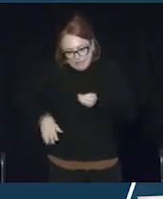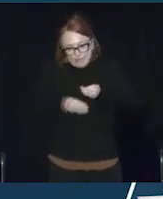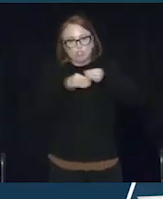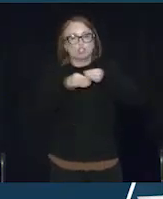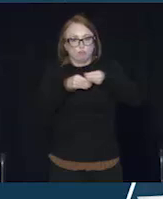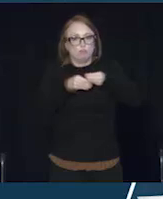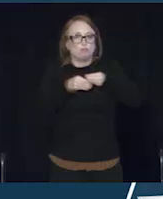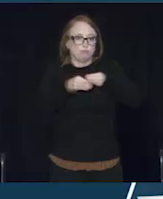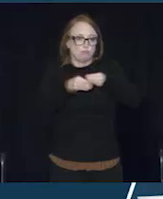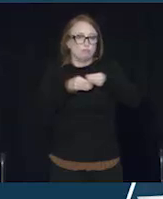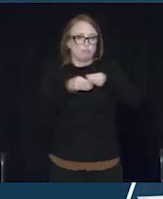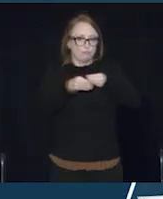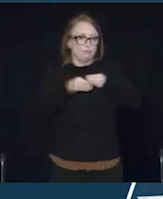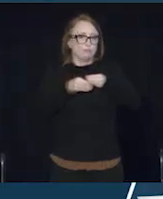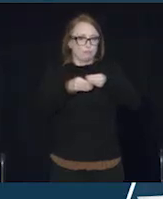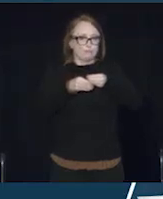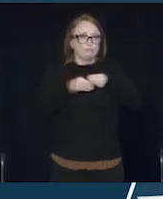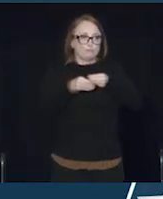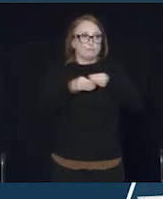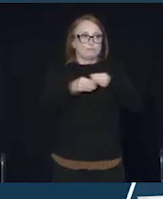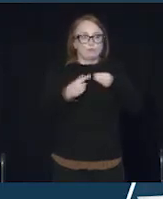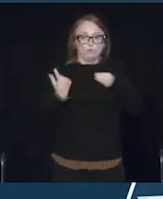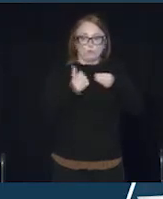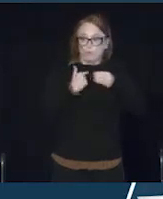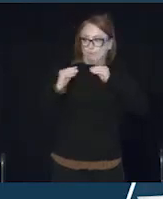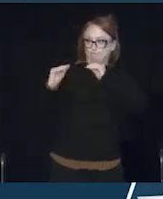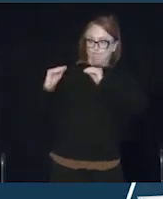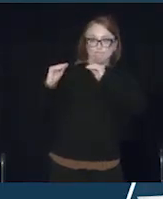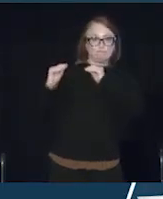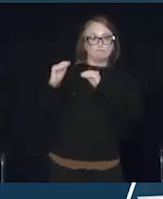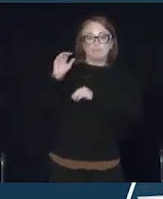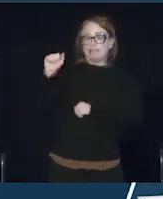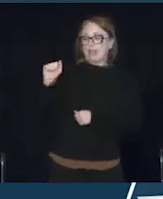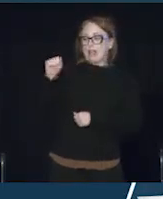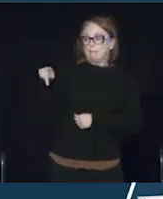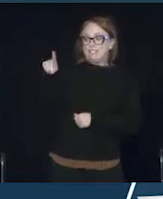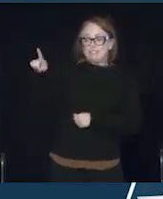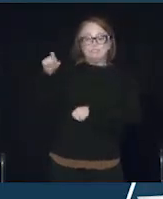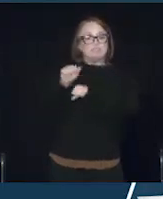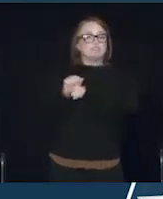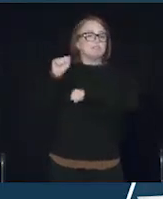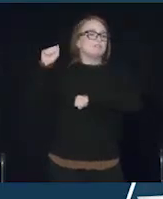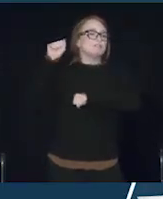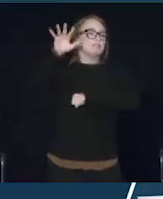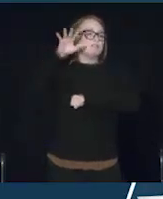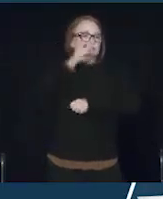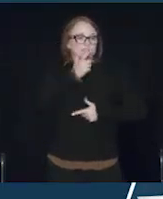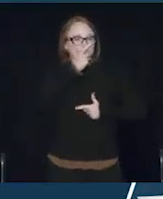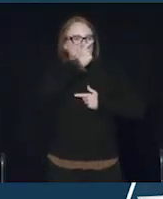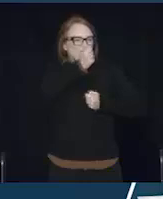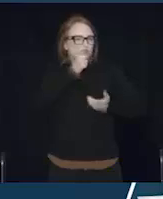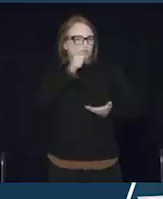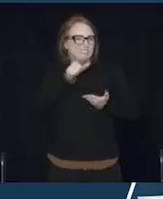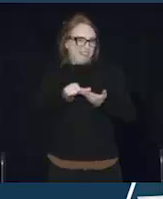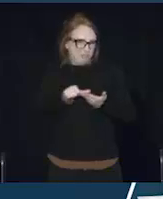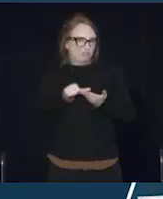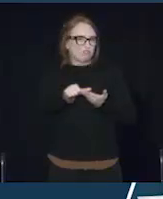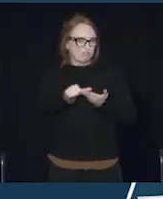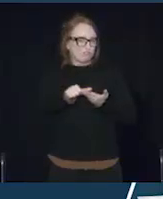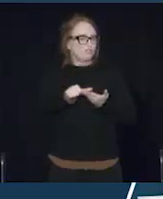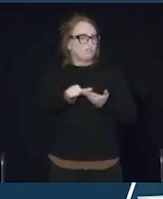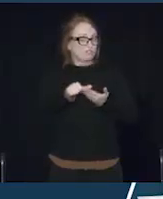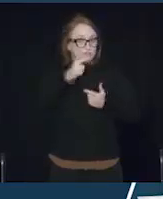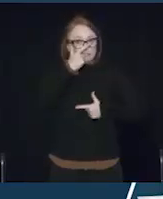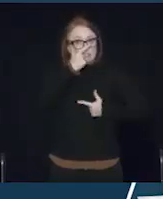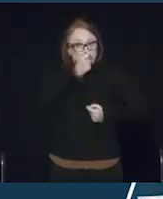they instructed APD to send out the interest letters that we have been referring to. Those